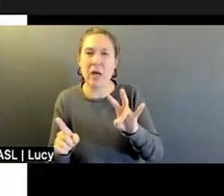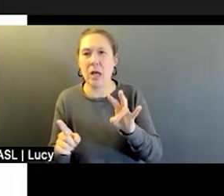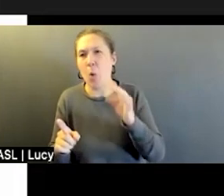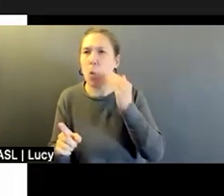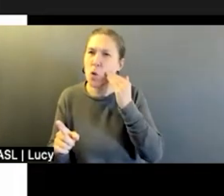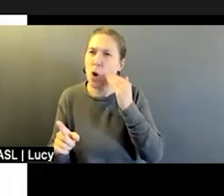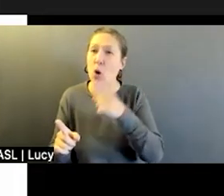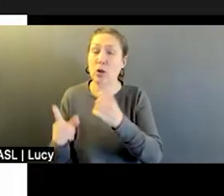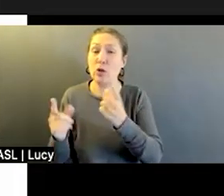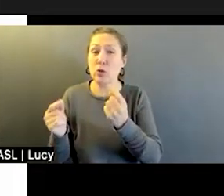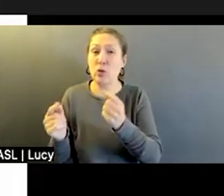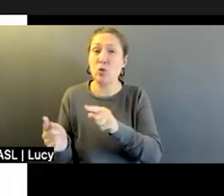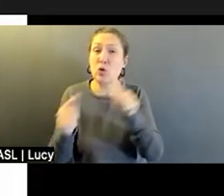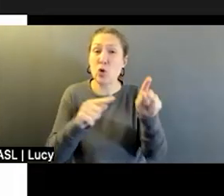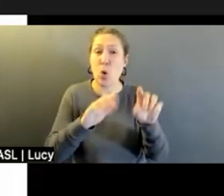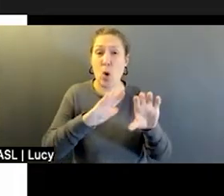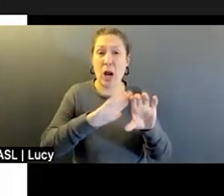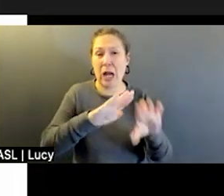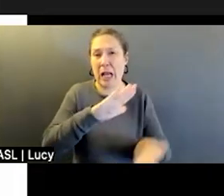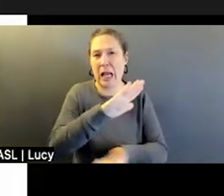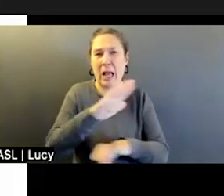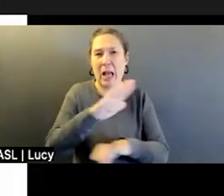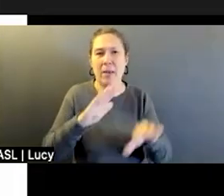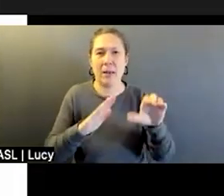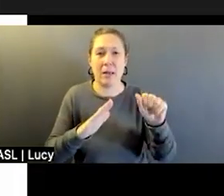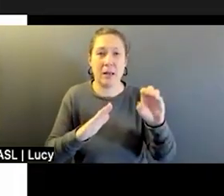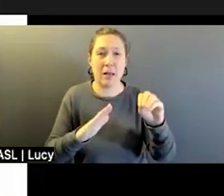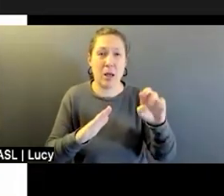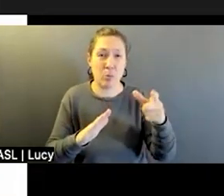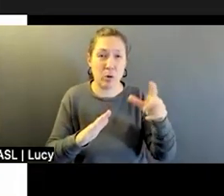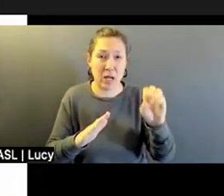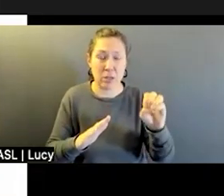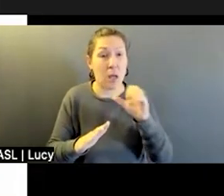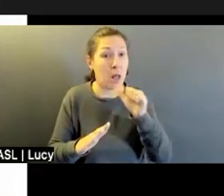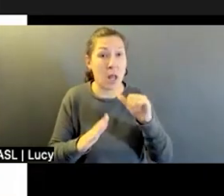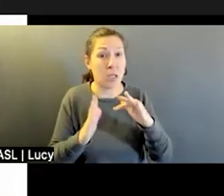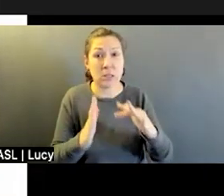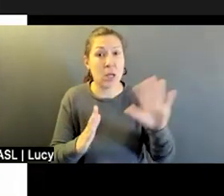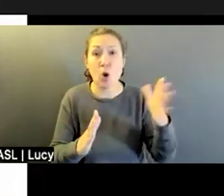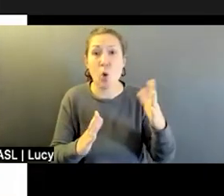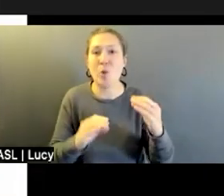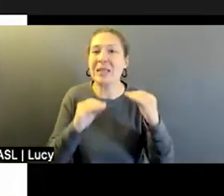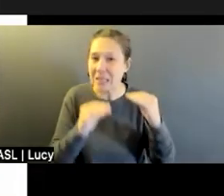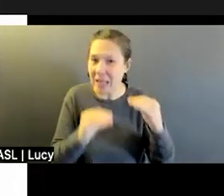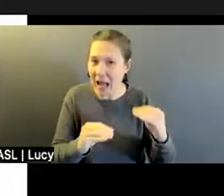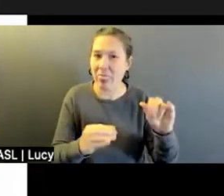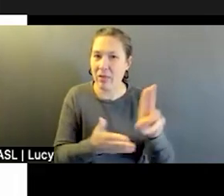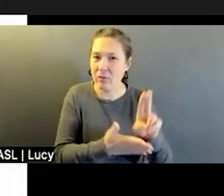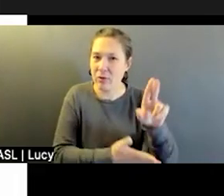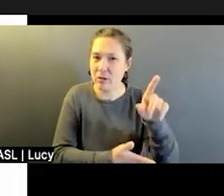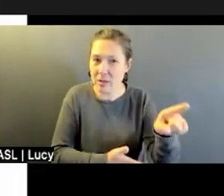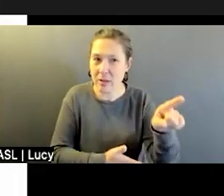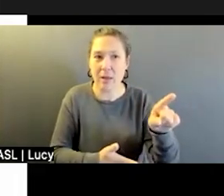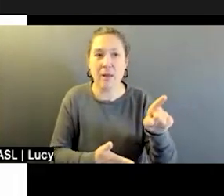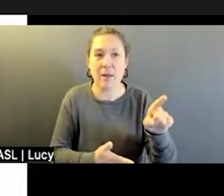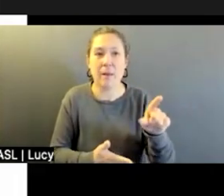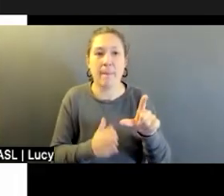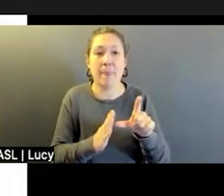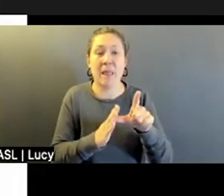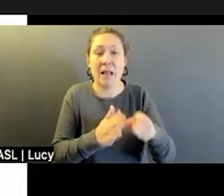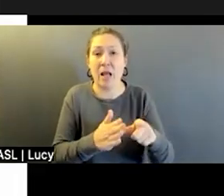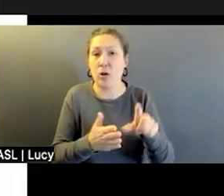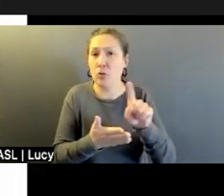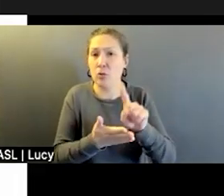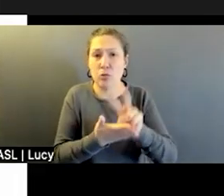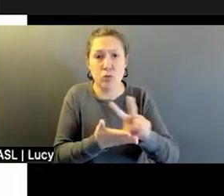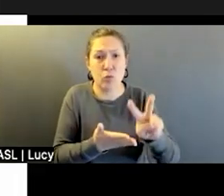not to study at university, but to teach. And after some weeks, the university eventually accepted him, giving